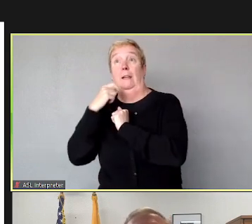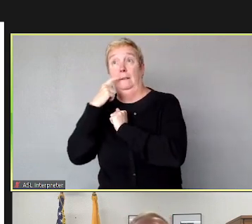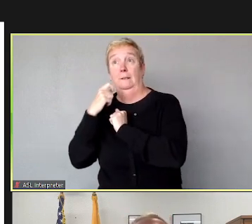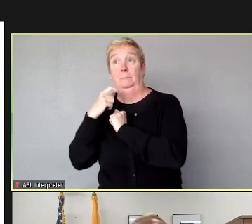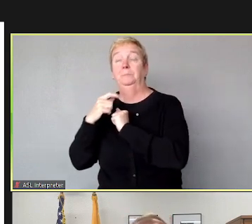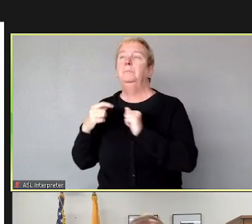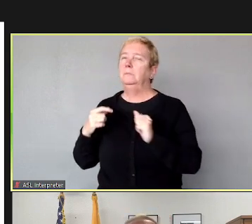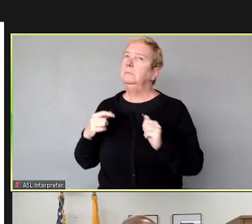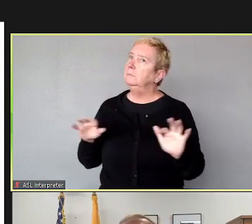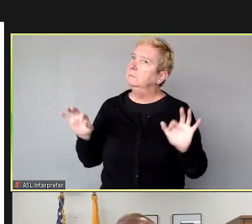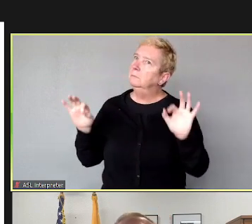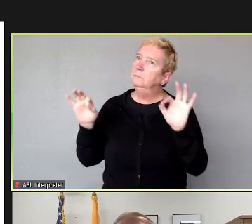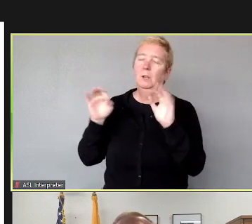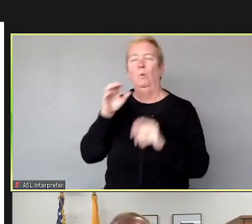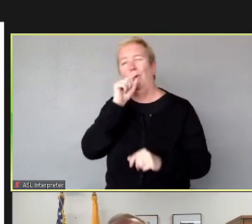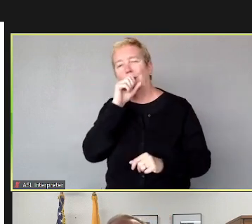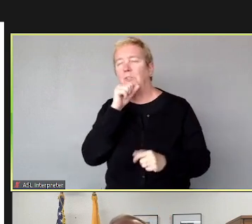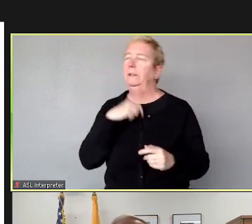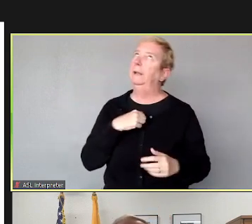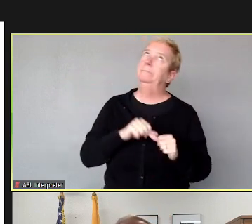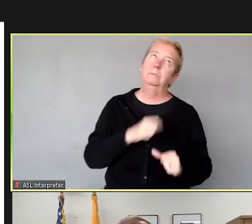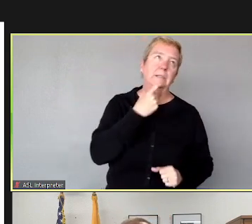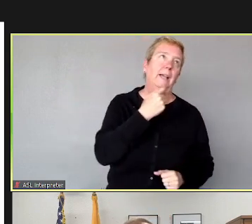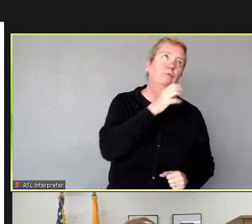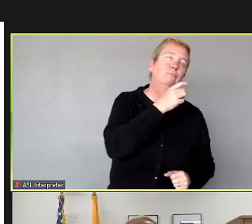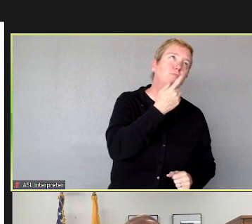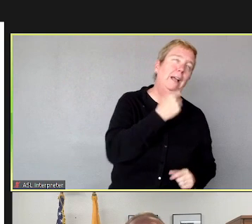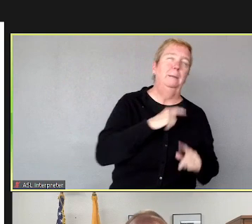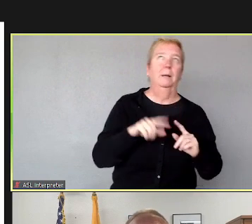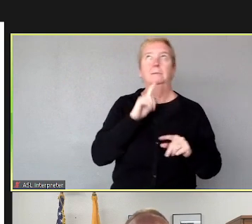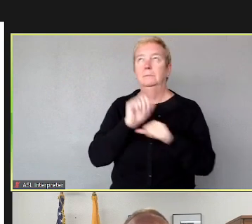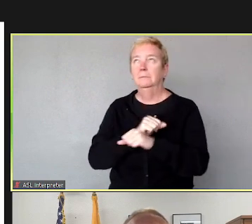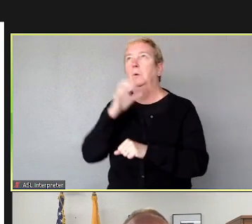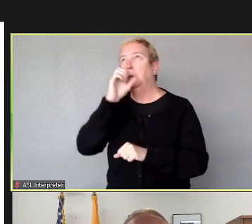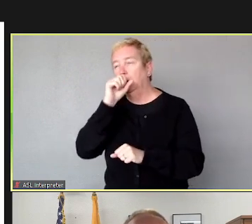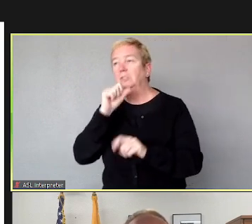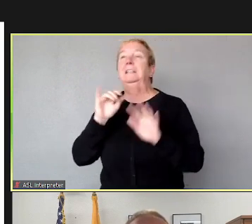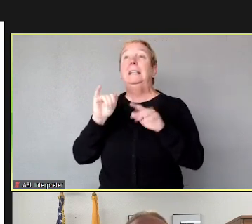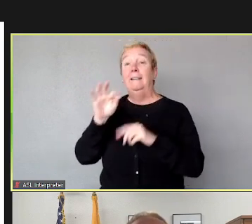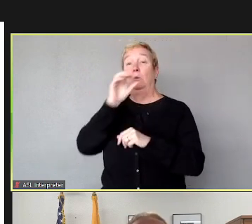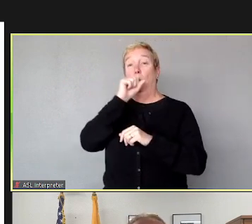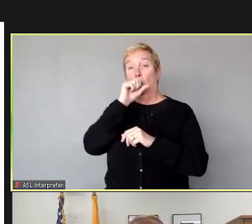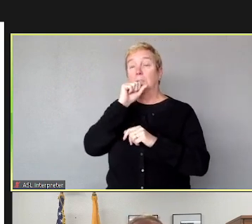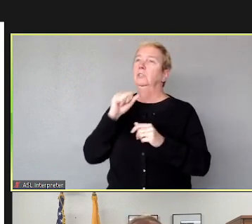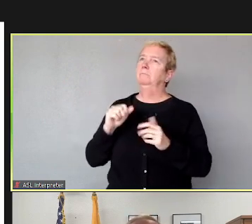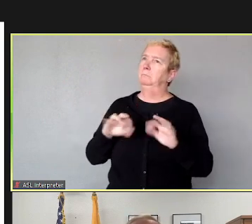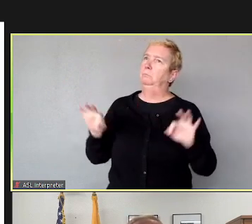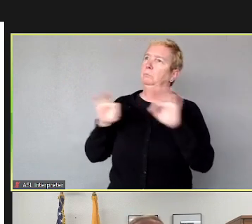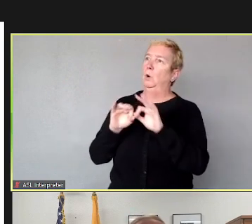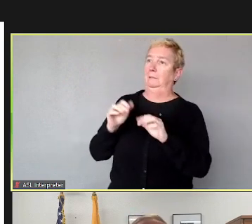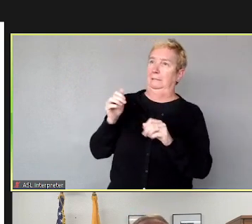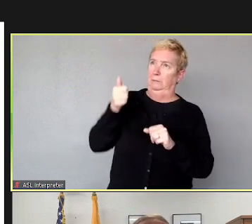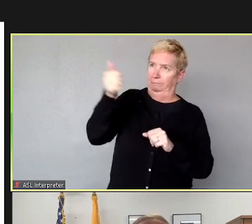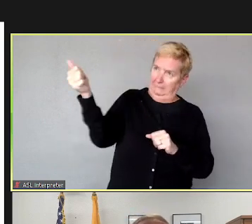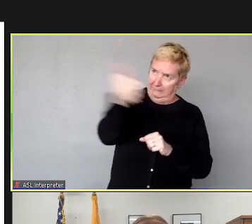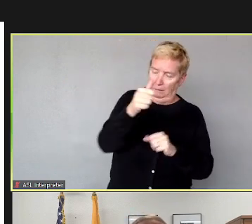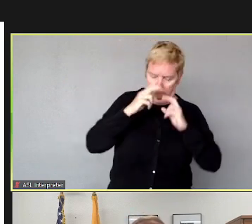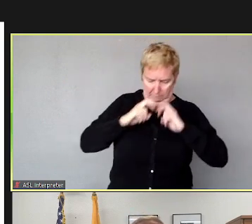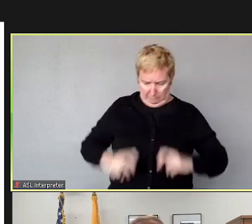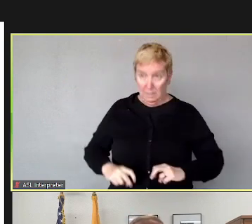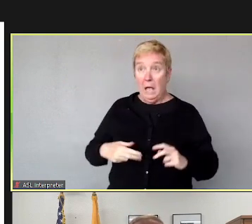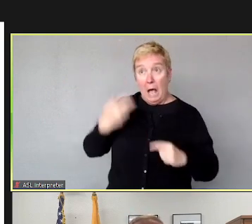want to be orange county, sorry, I call it red, but it's orange. You want to be careful if you're at higher risk. And then on the low